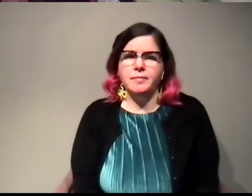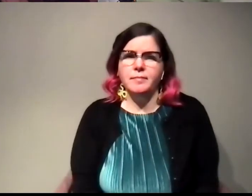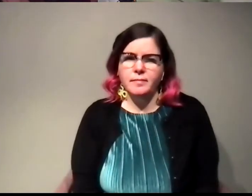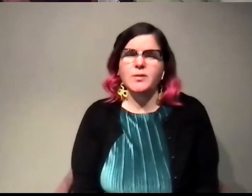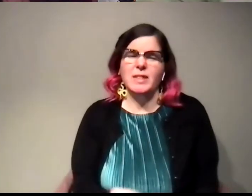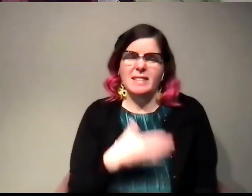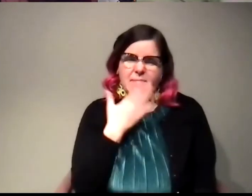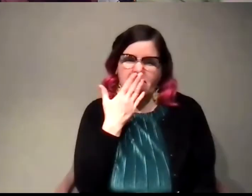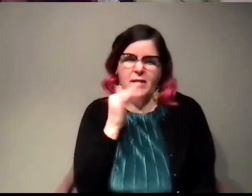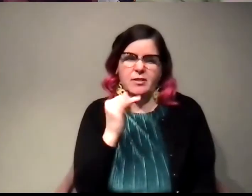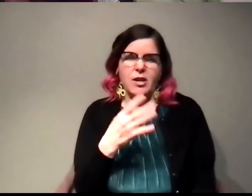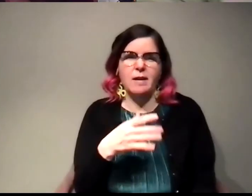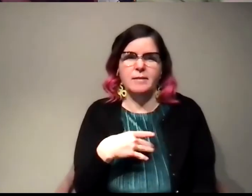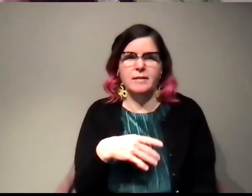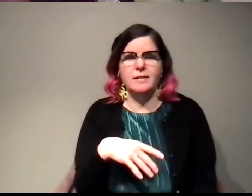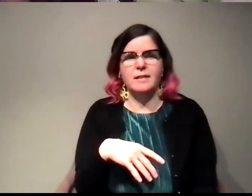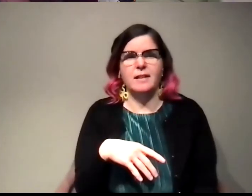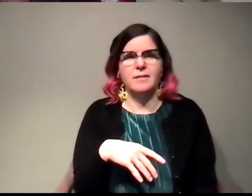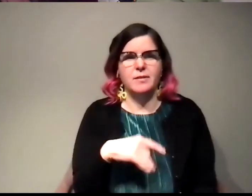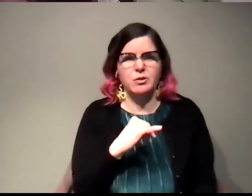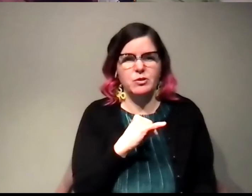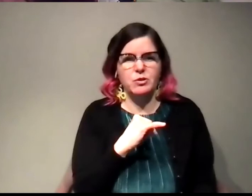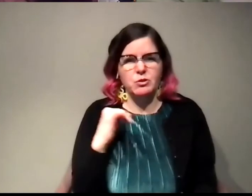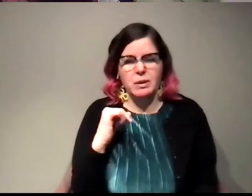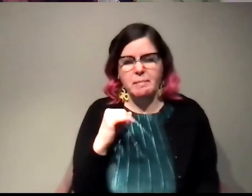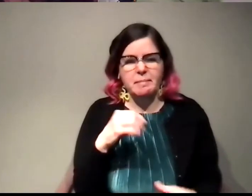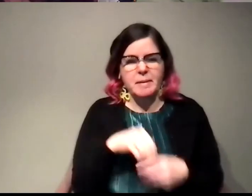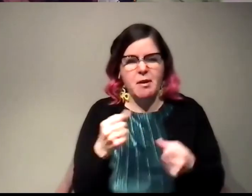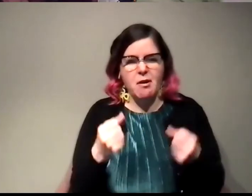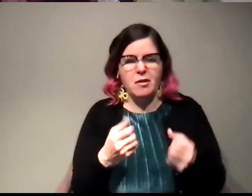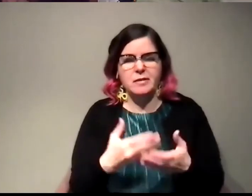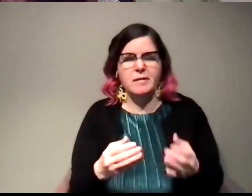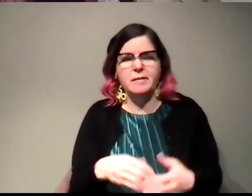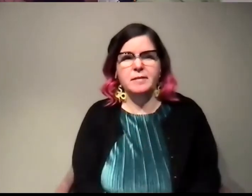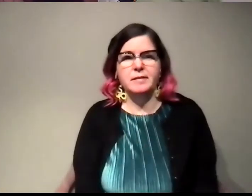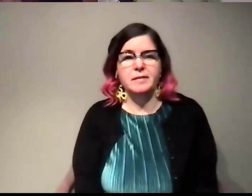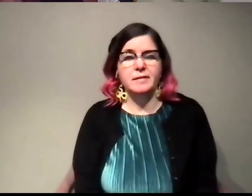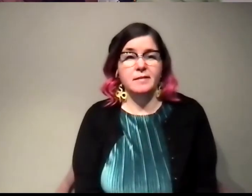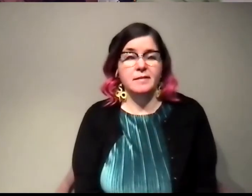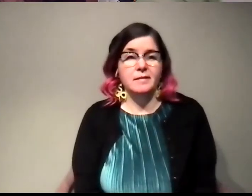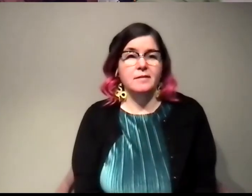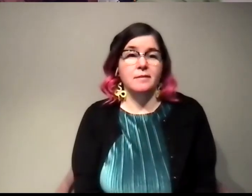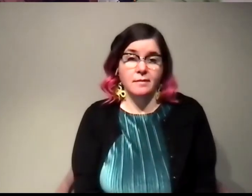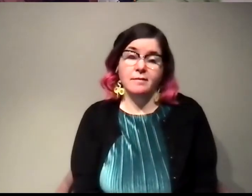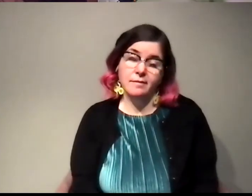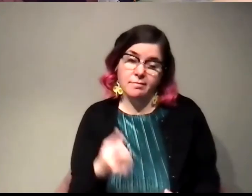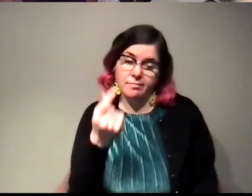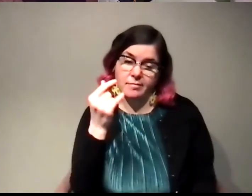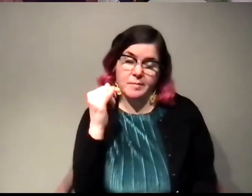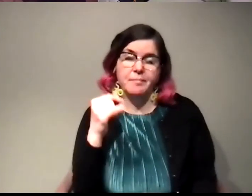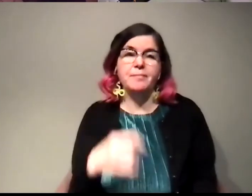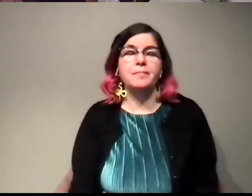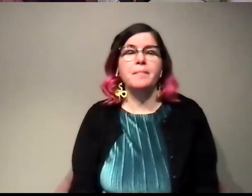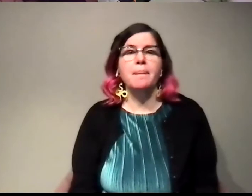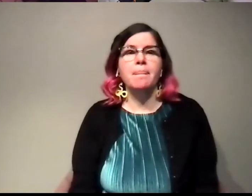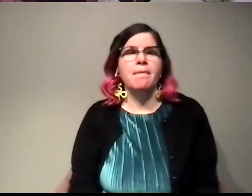I still have like shrimp hairs in my car and stuff, but it was worth it. Yeah. I relate. For sure. Mrs. Coiner's class